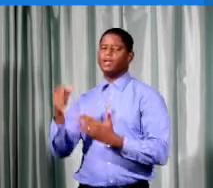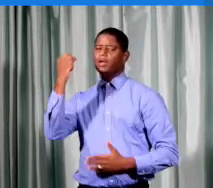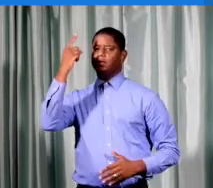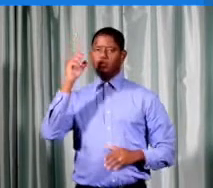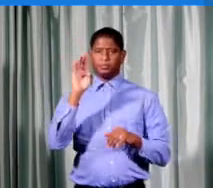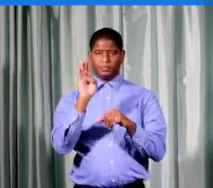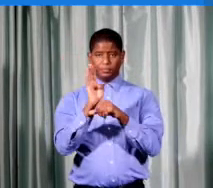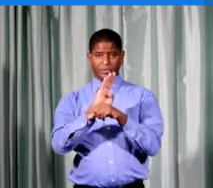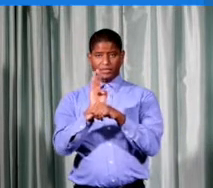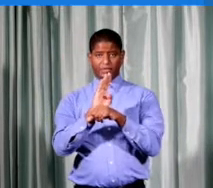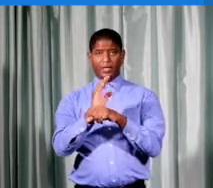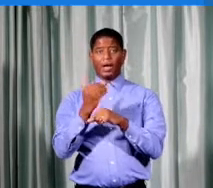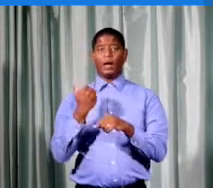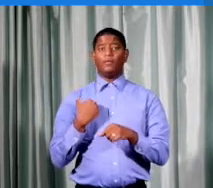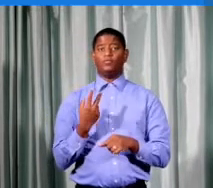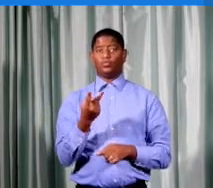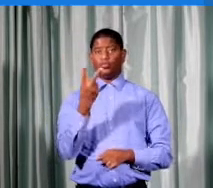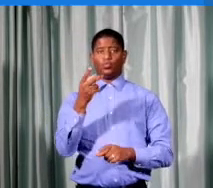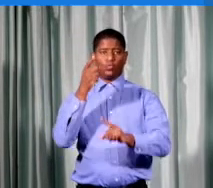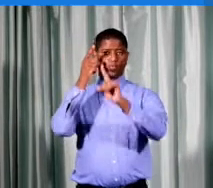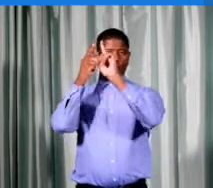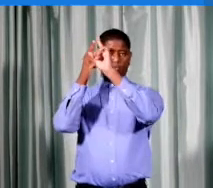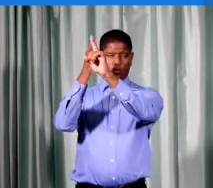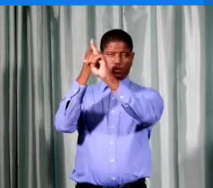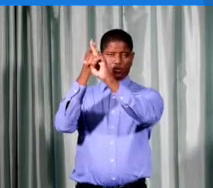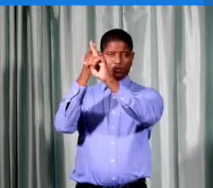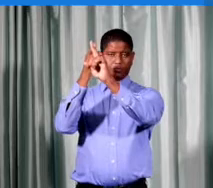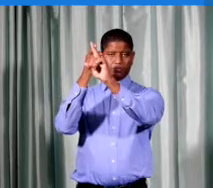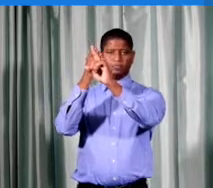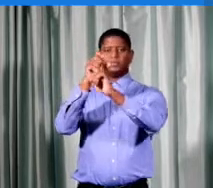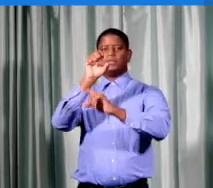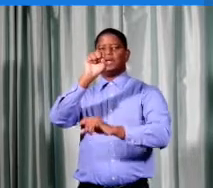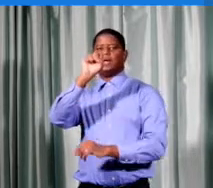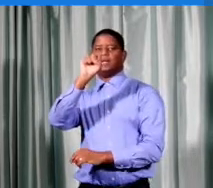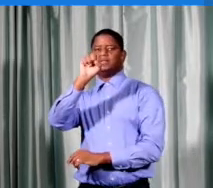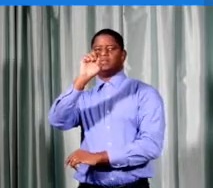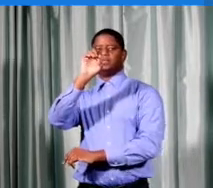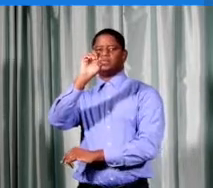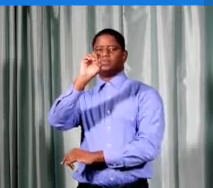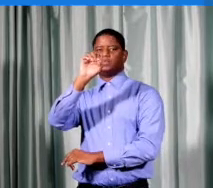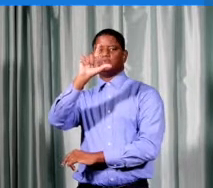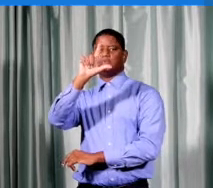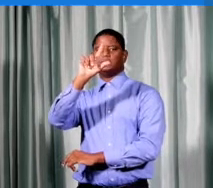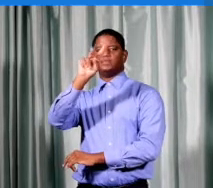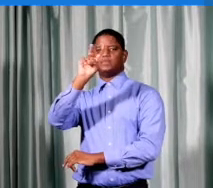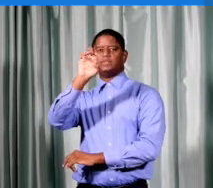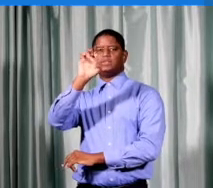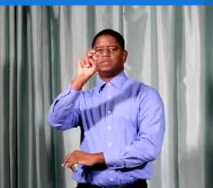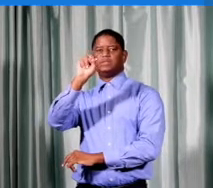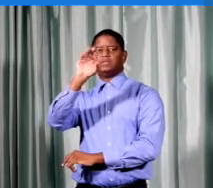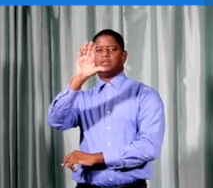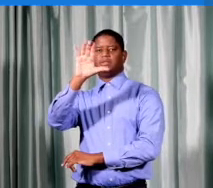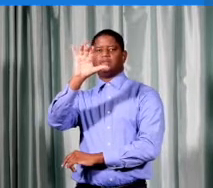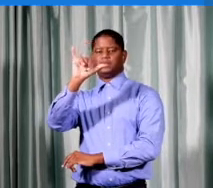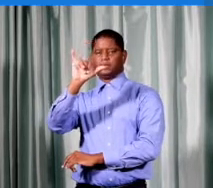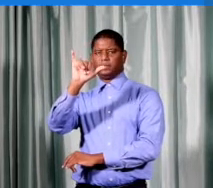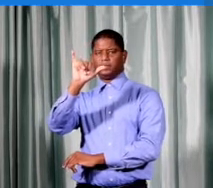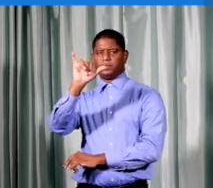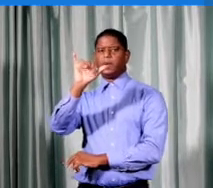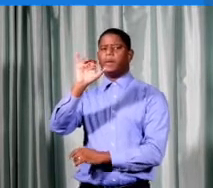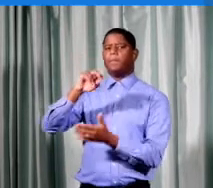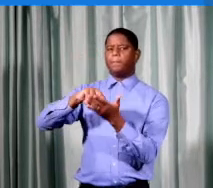Solvency, the ability to pay your debts. That was CL financial problem.